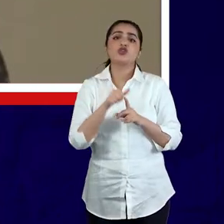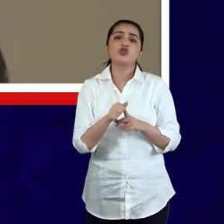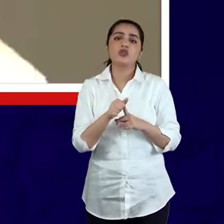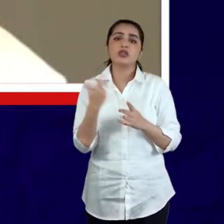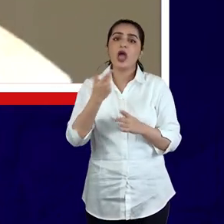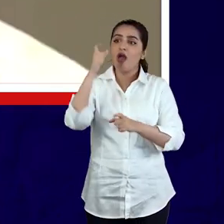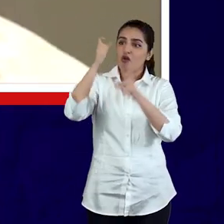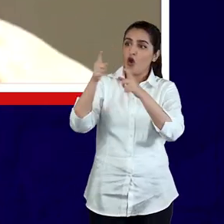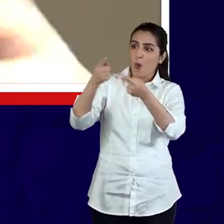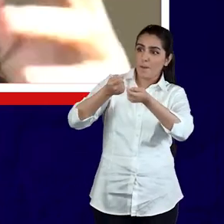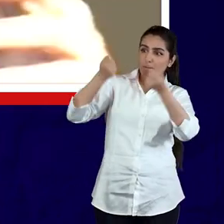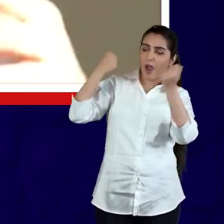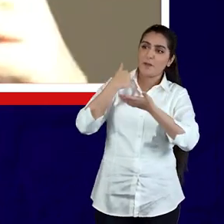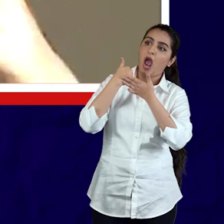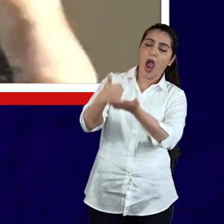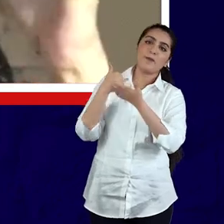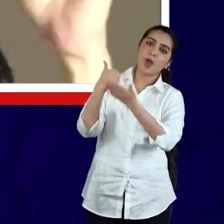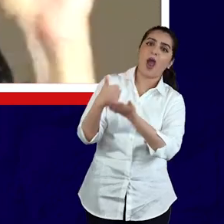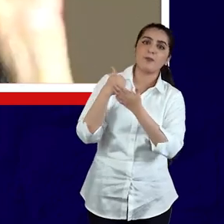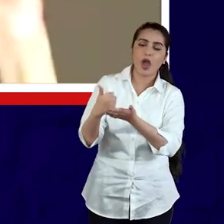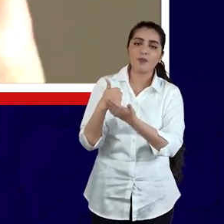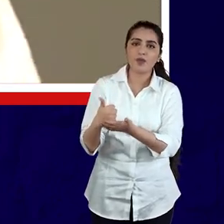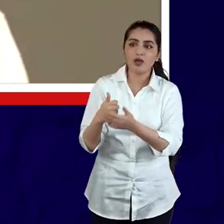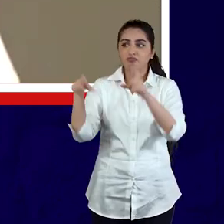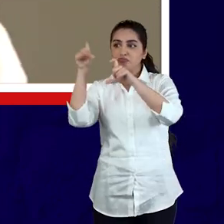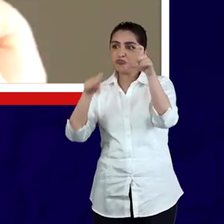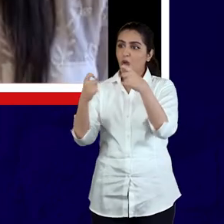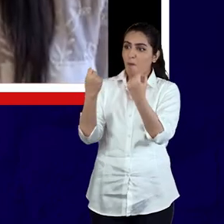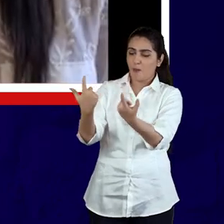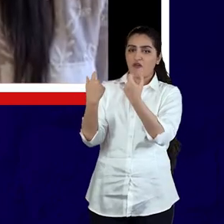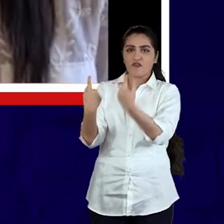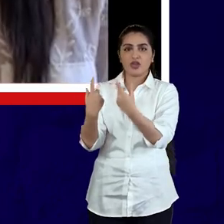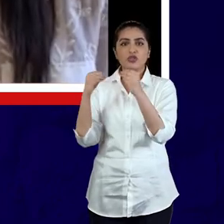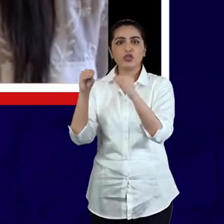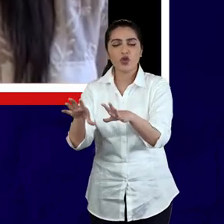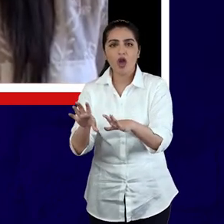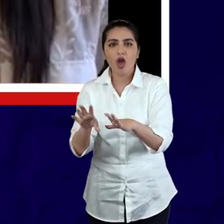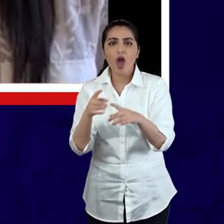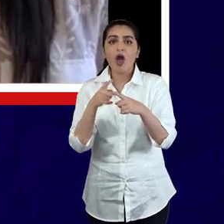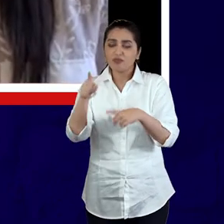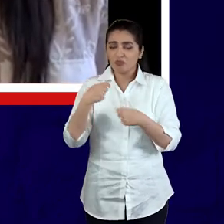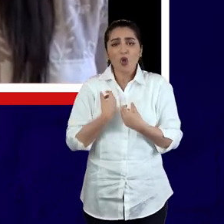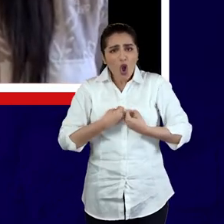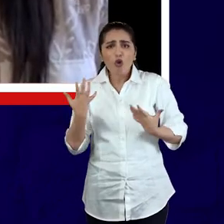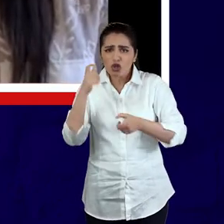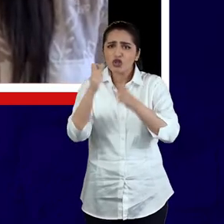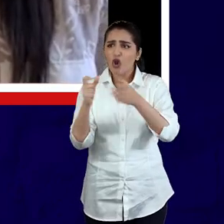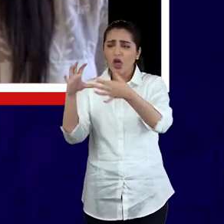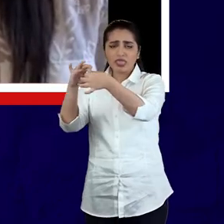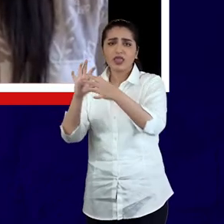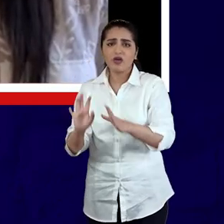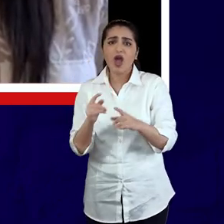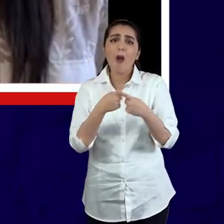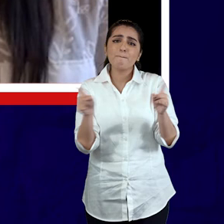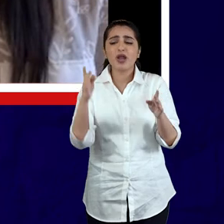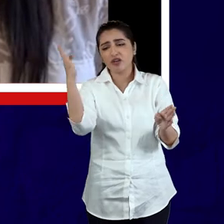to our wealthy clients to give them the, you know, kind of iconic structures, and I'm happy if people do that, but at the same time, I